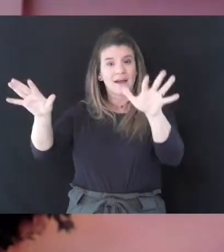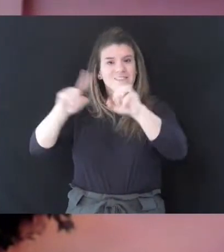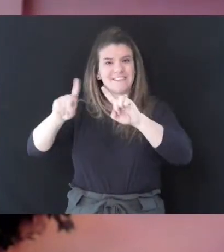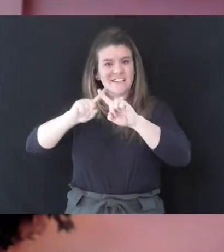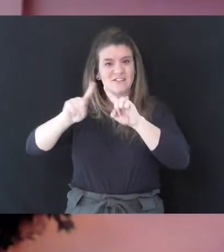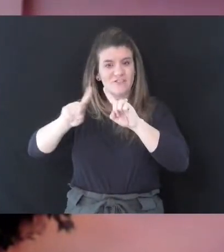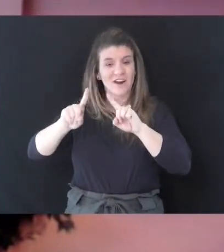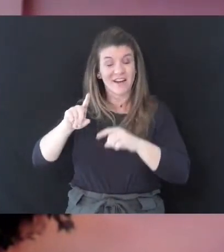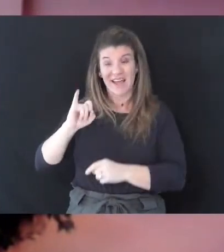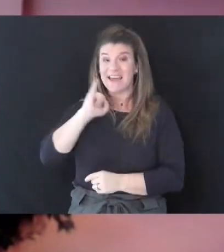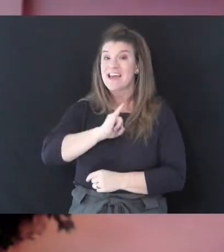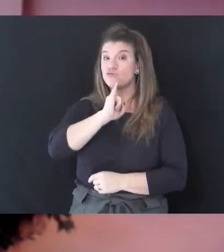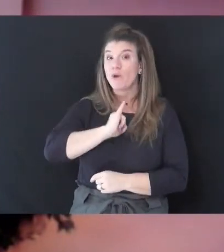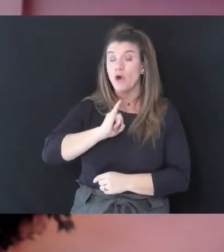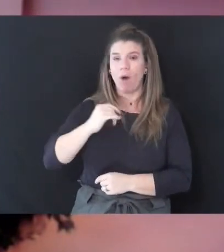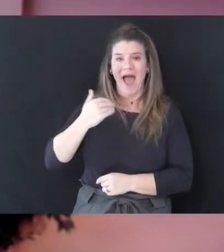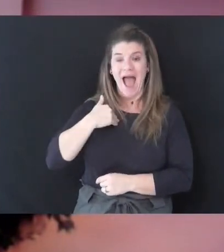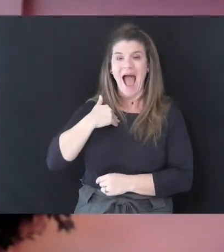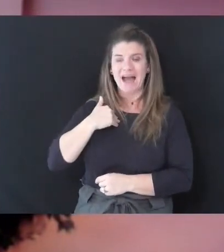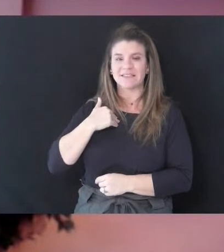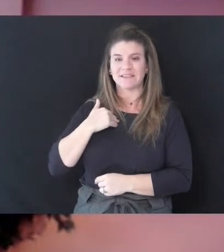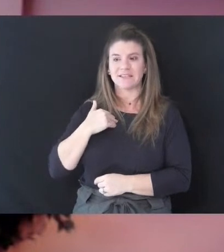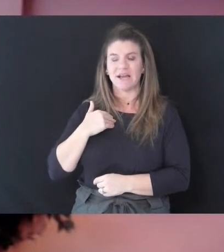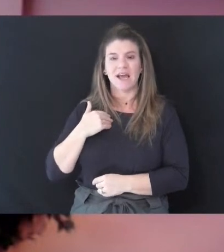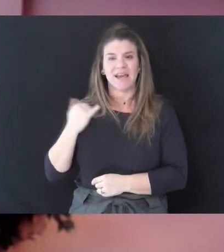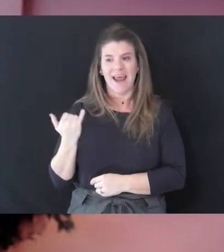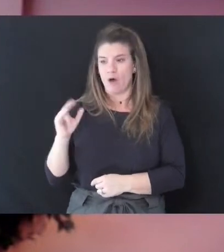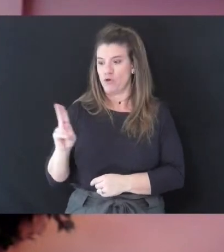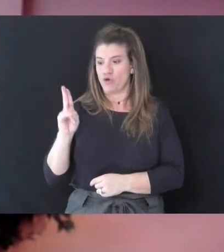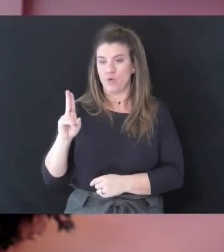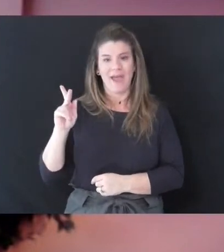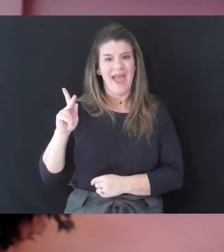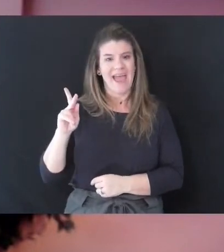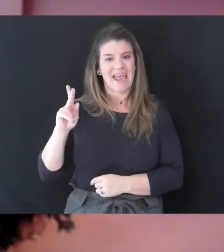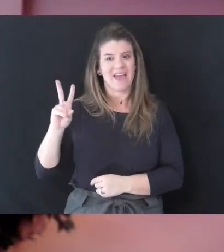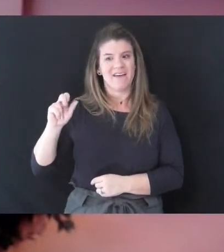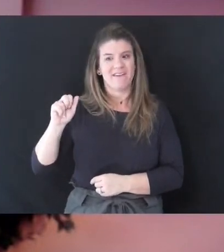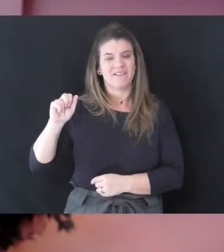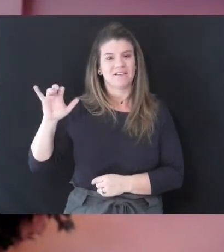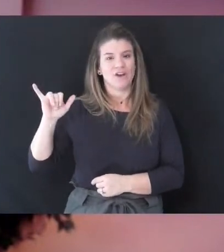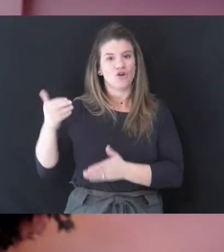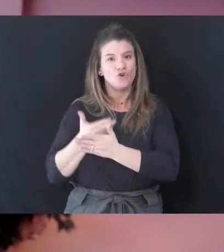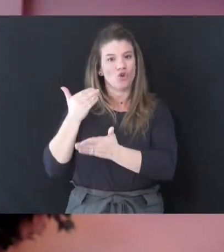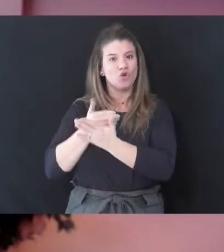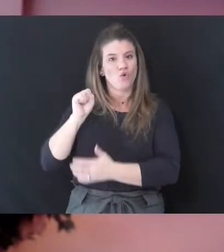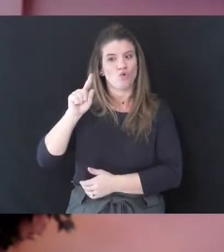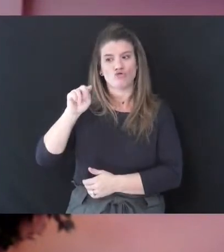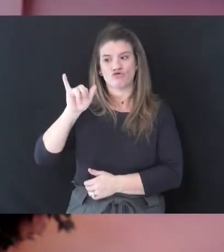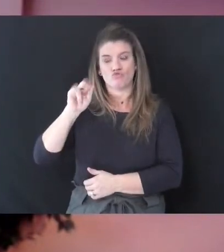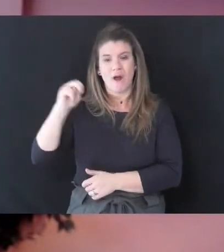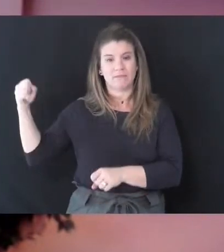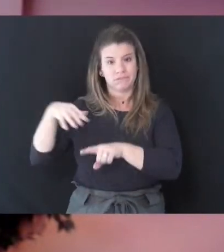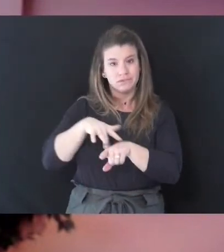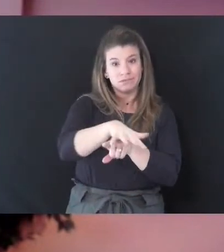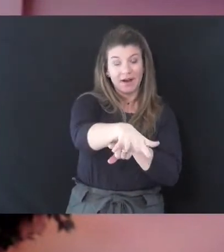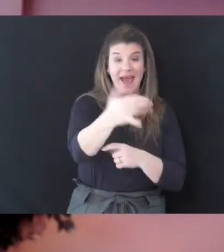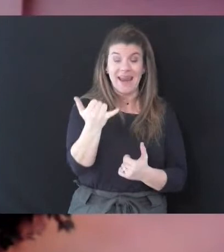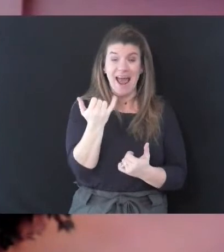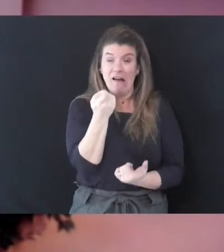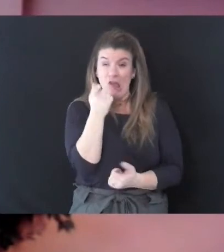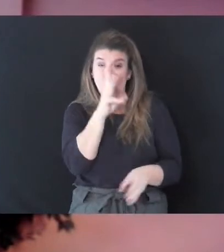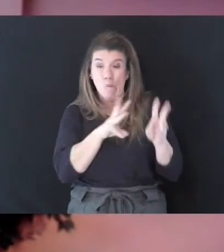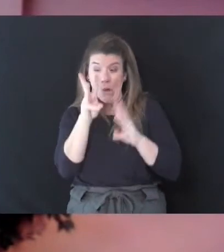dominant form of the virus being the United Kingdom variant, the one that we're a bit worried about in the United